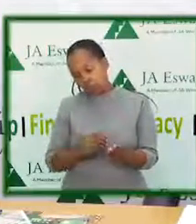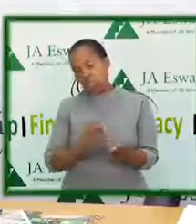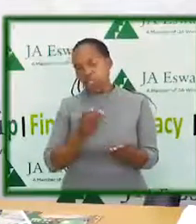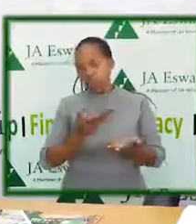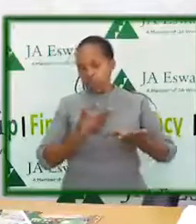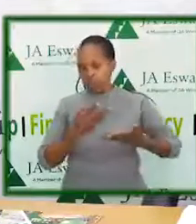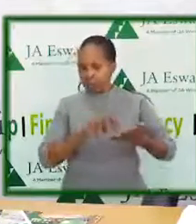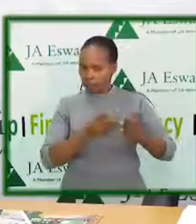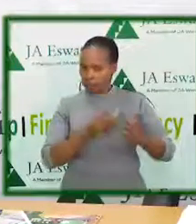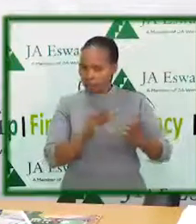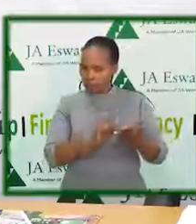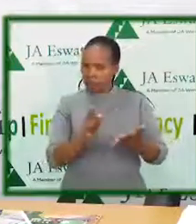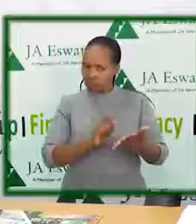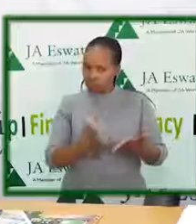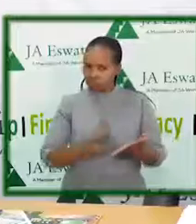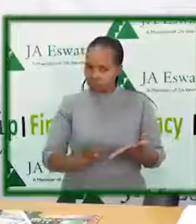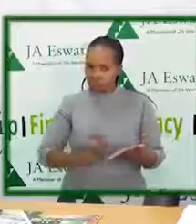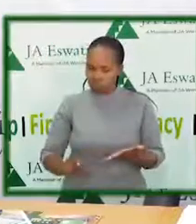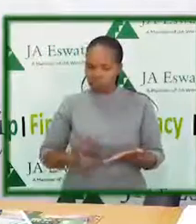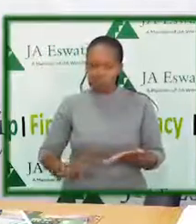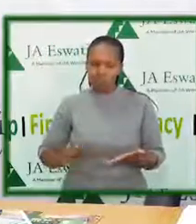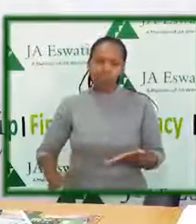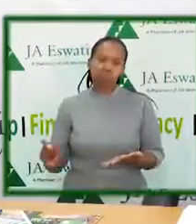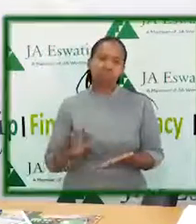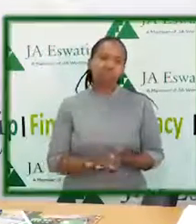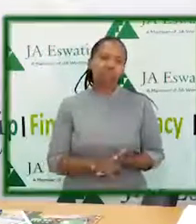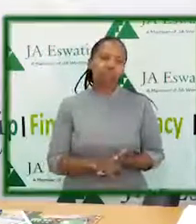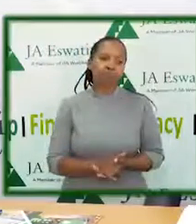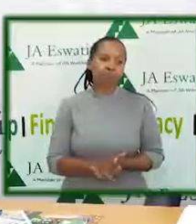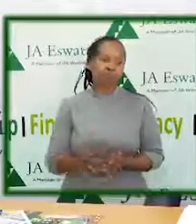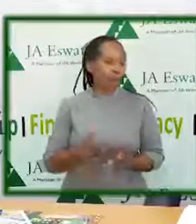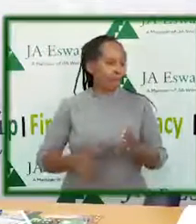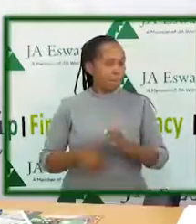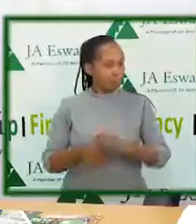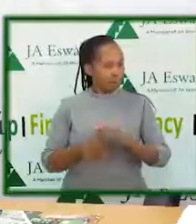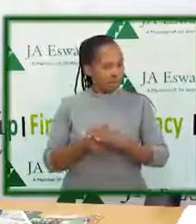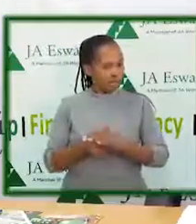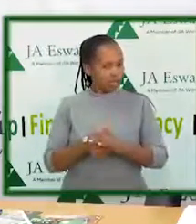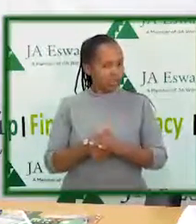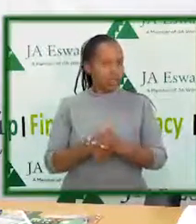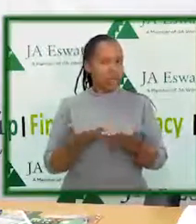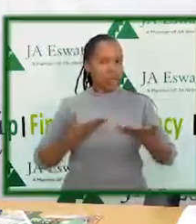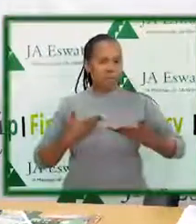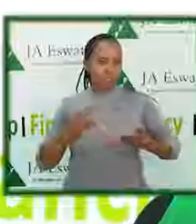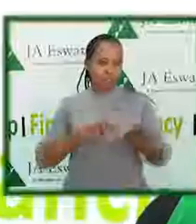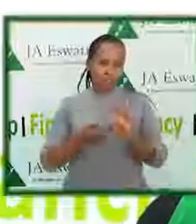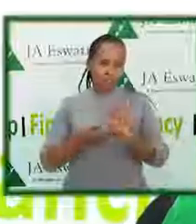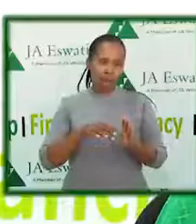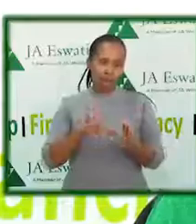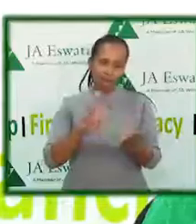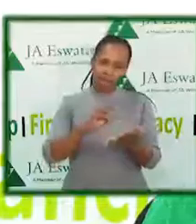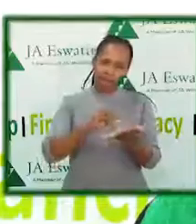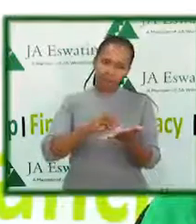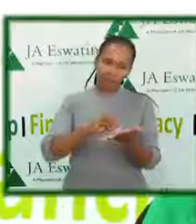through this just to mention that it is key for you to have a business plan. If you don't have a business plan, you are not going to